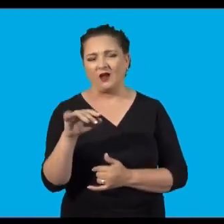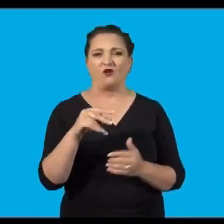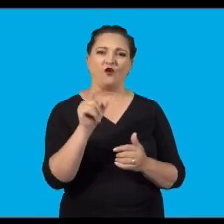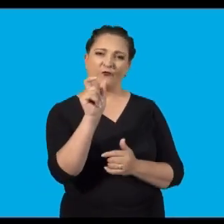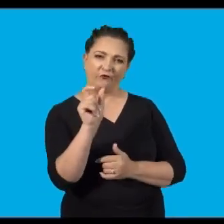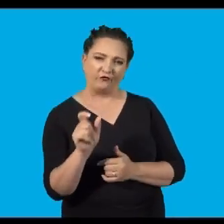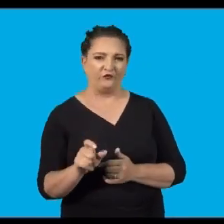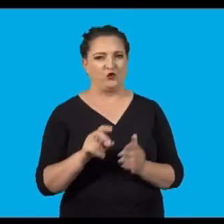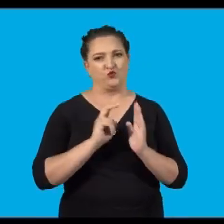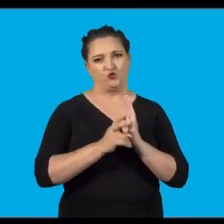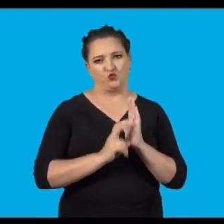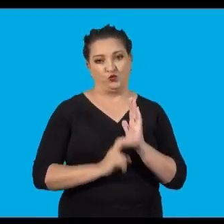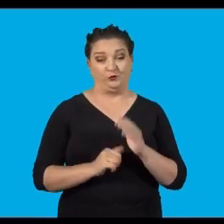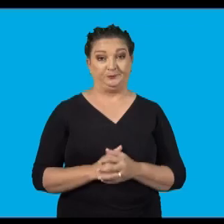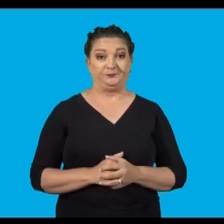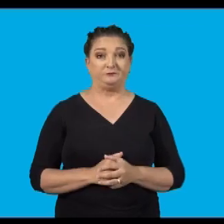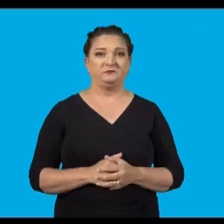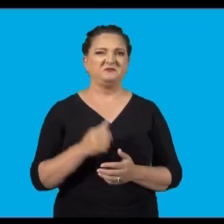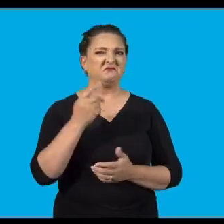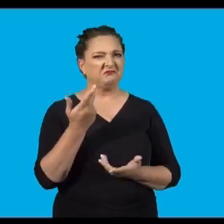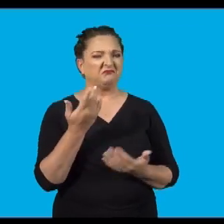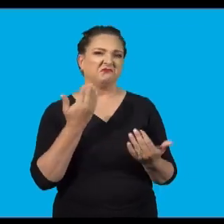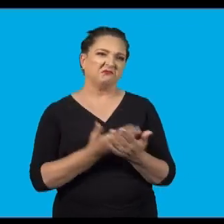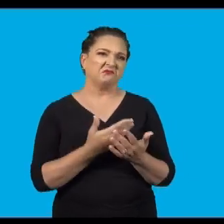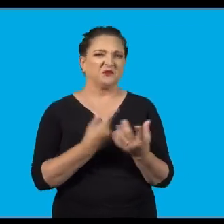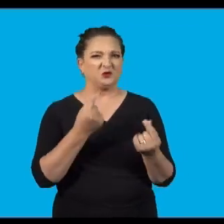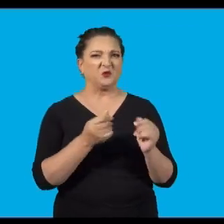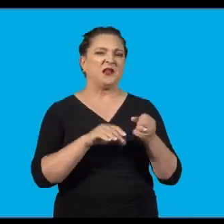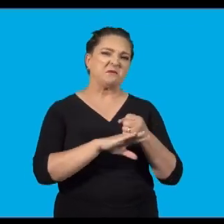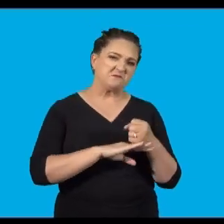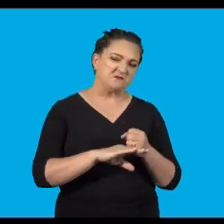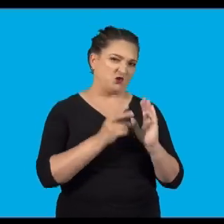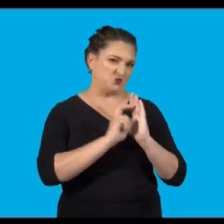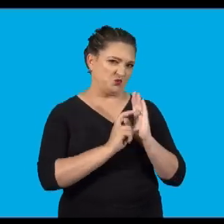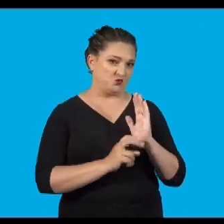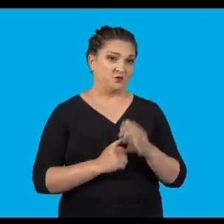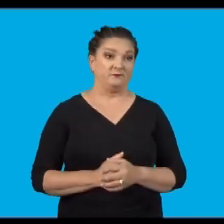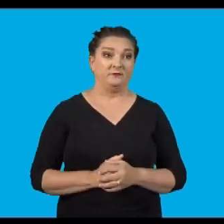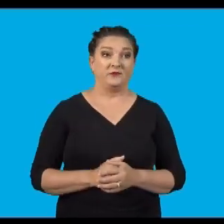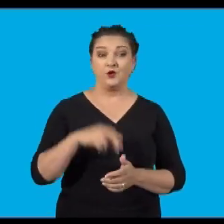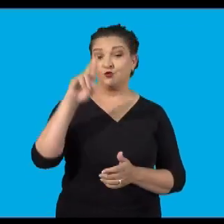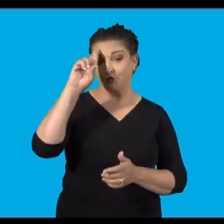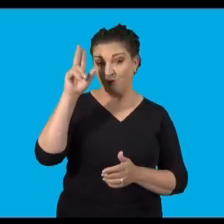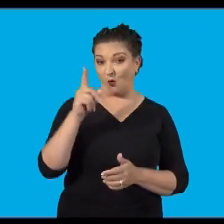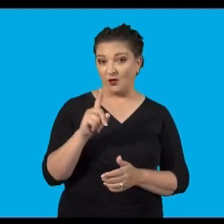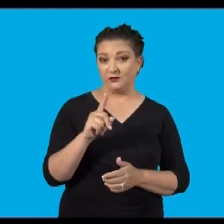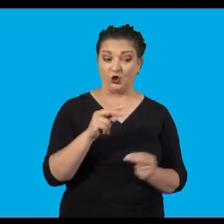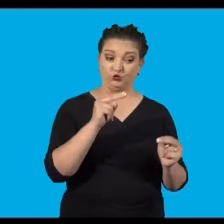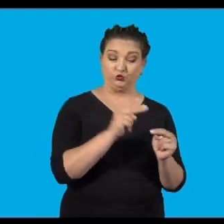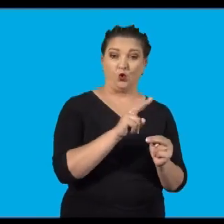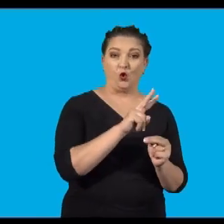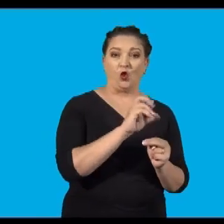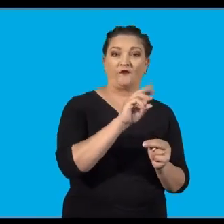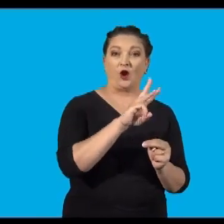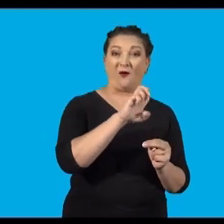vocabulary rules now for this segment of the lesson. And let's look at some basic rules. All right. Remember, when we